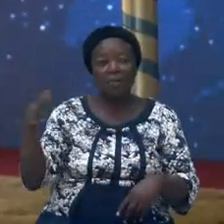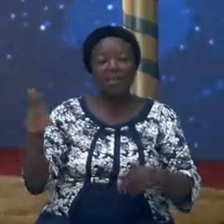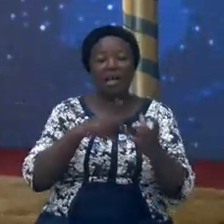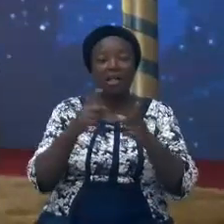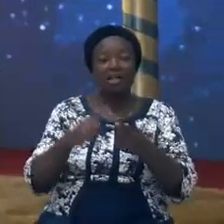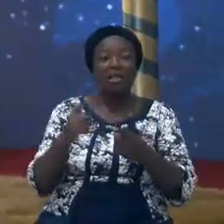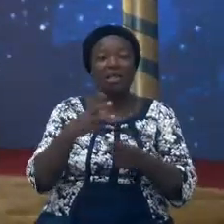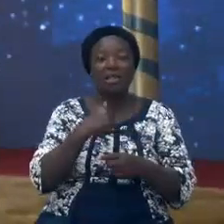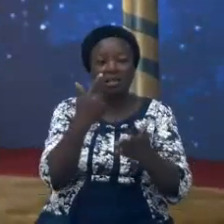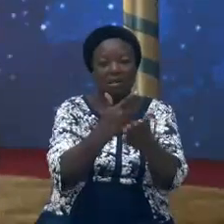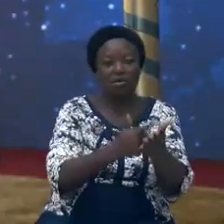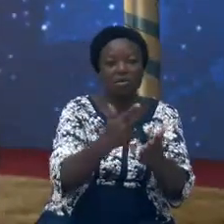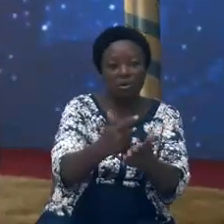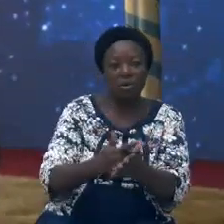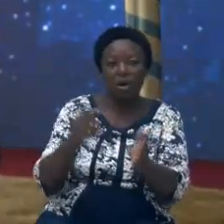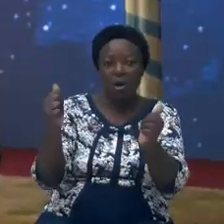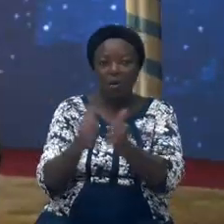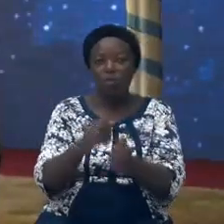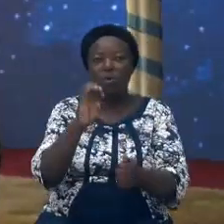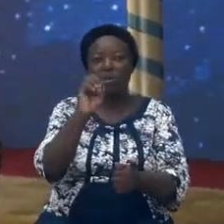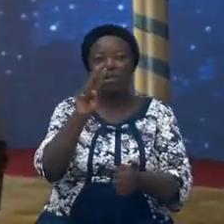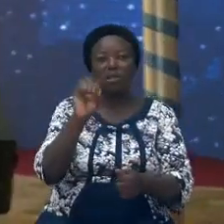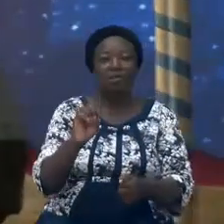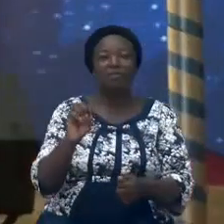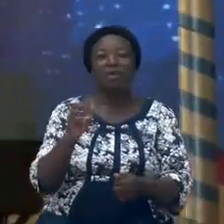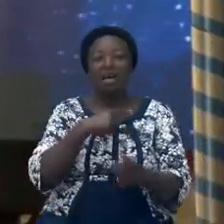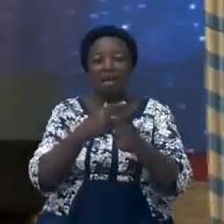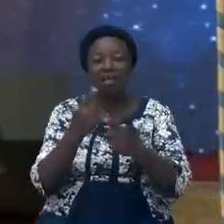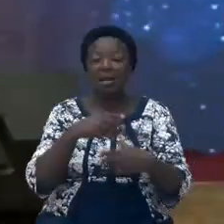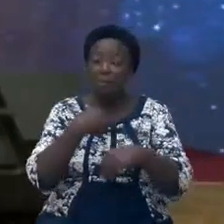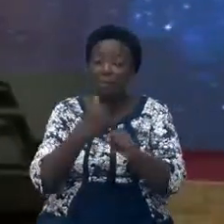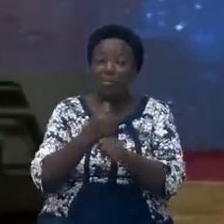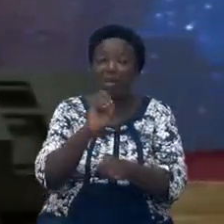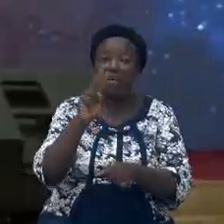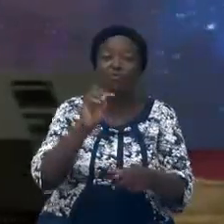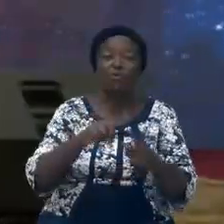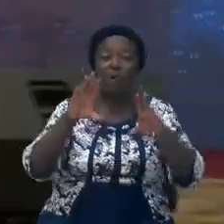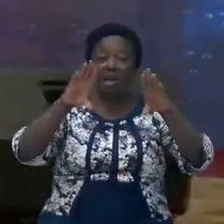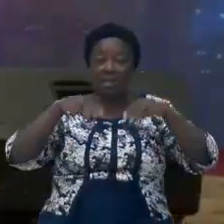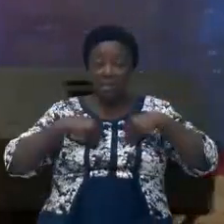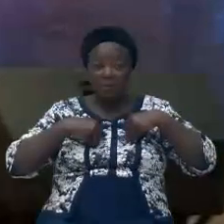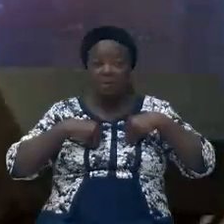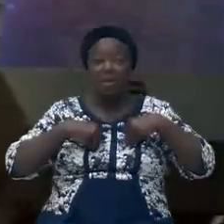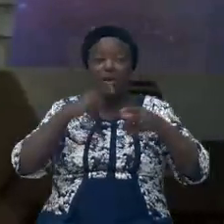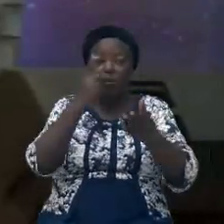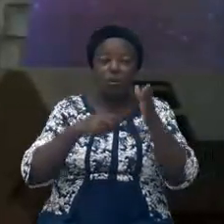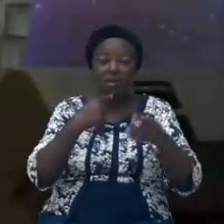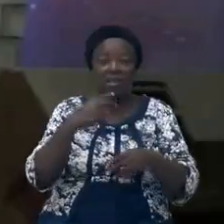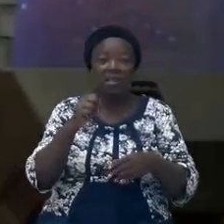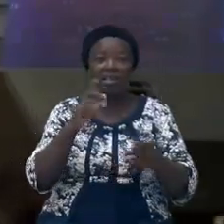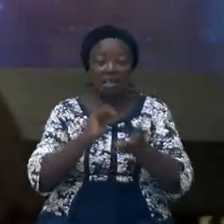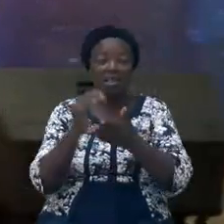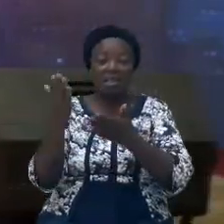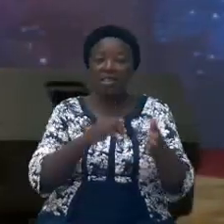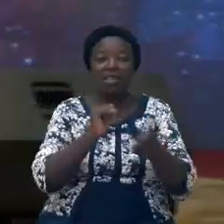came like a savage and he discussed with evil and convinced evil that if